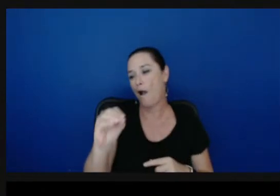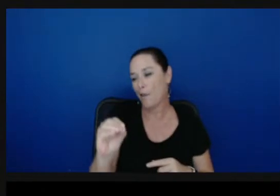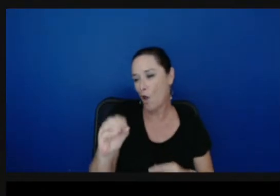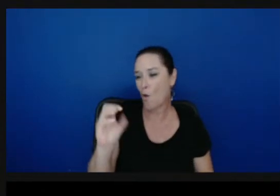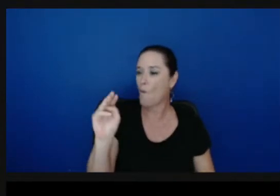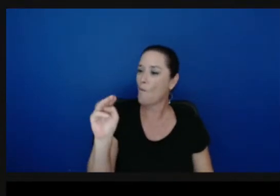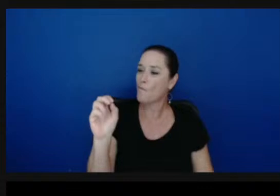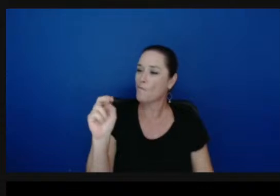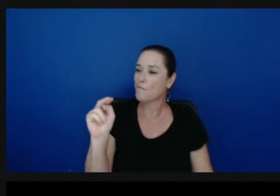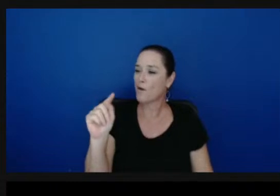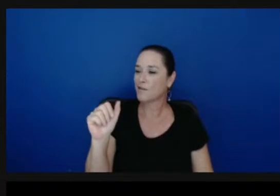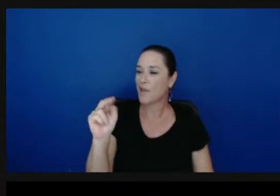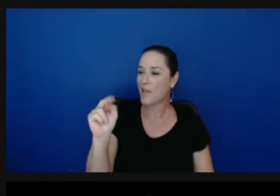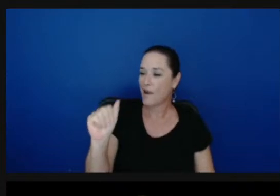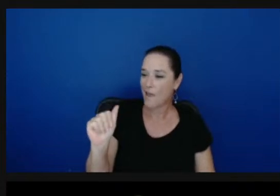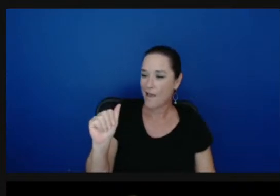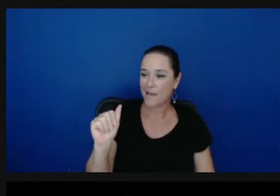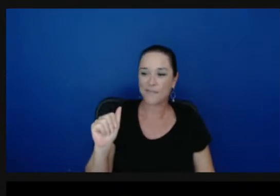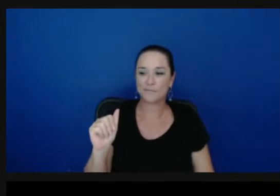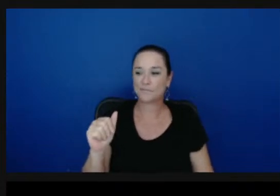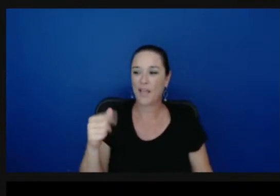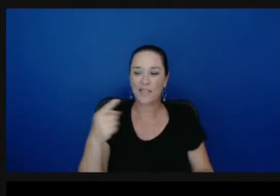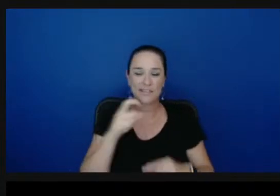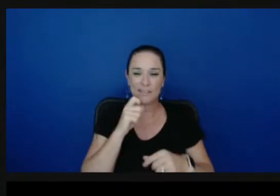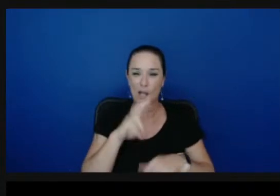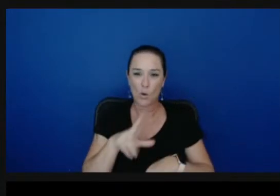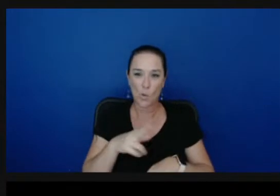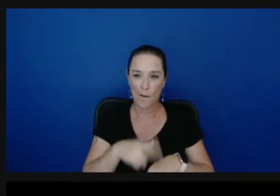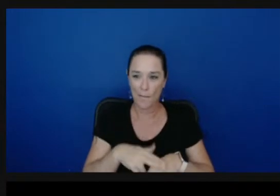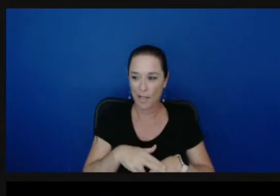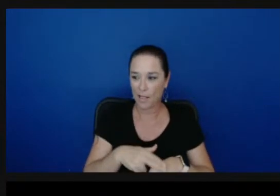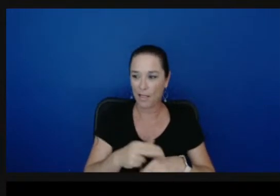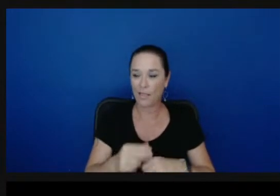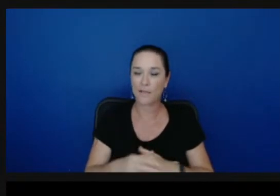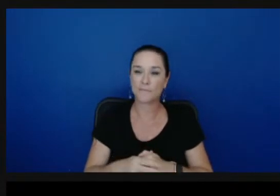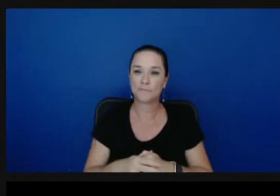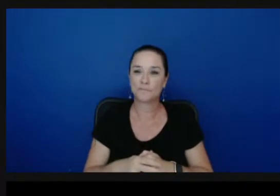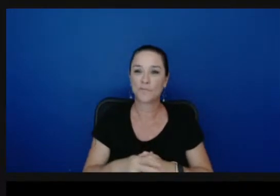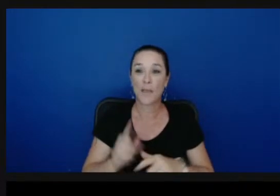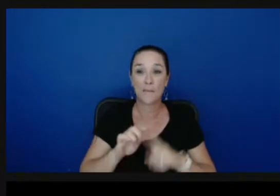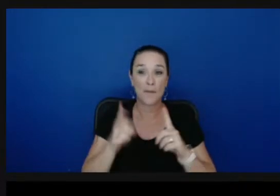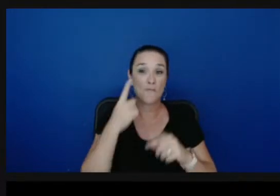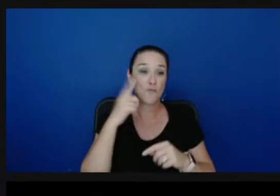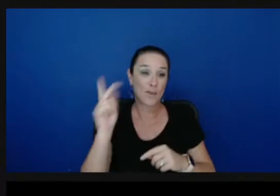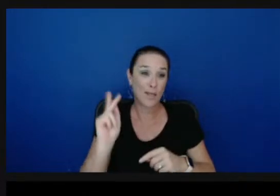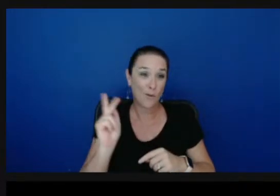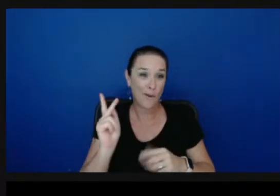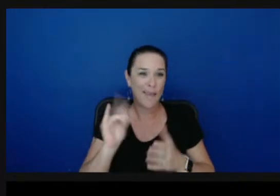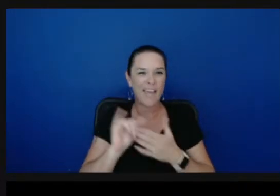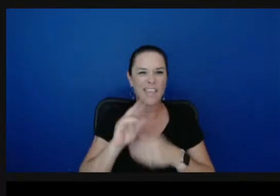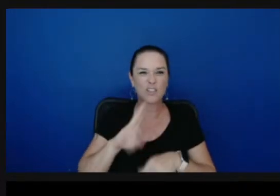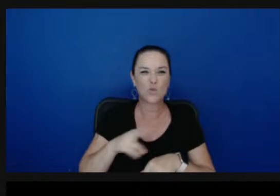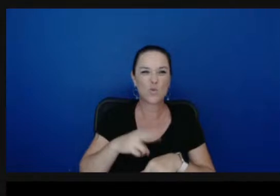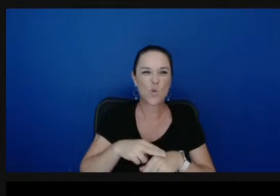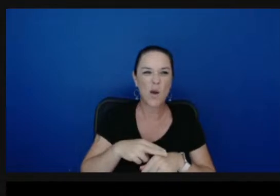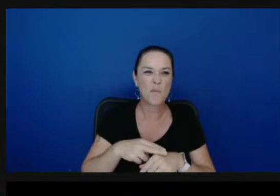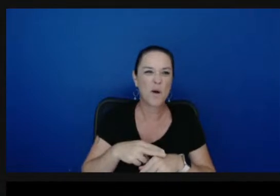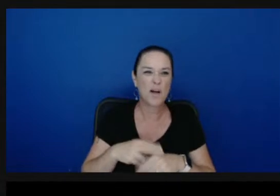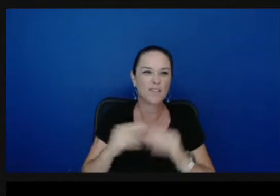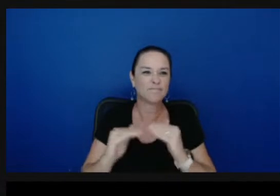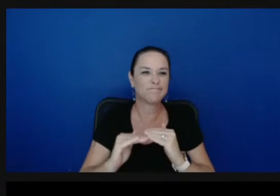then this would not be normal even in our background, but for Kīlauea, this is our normal background here with our current